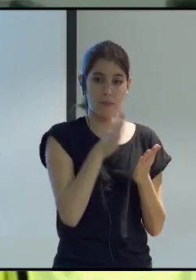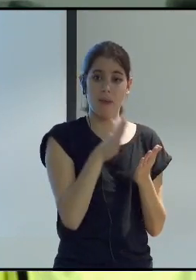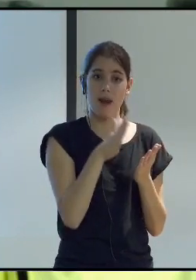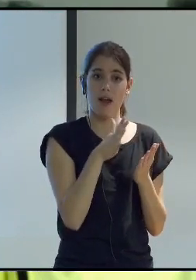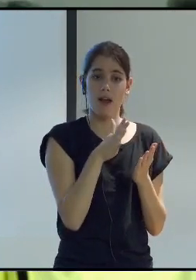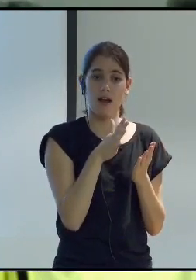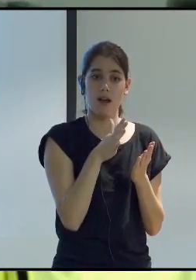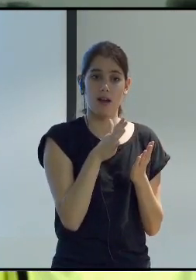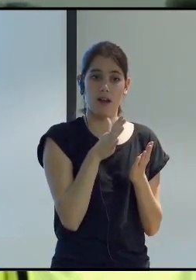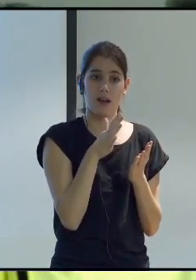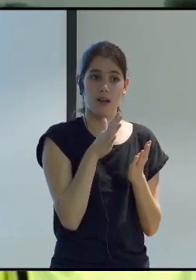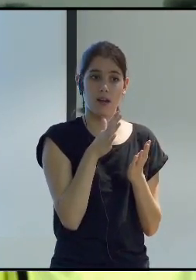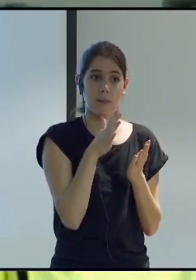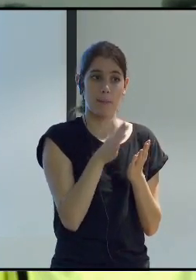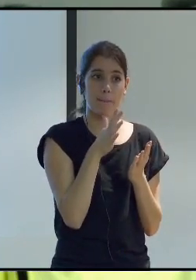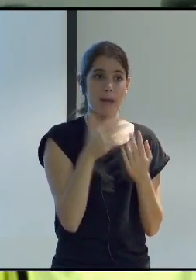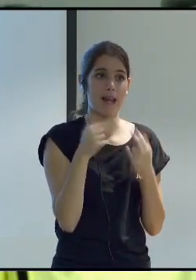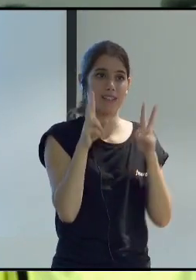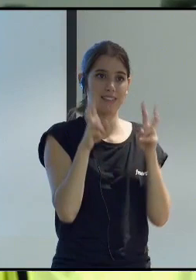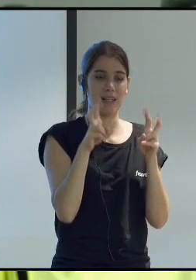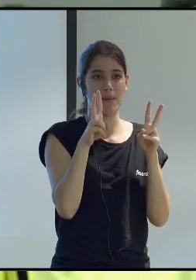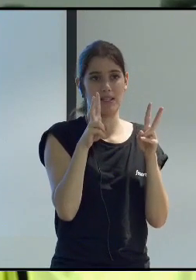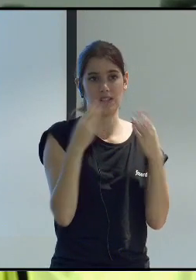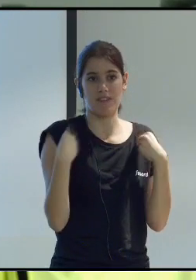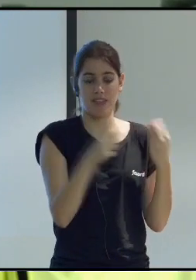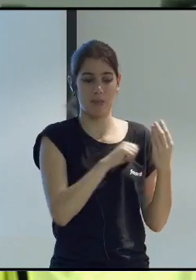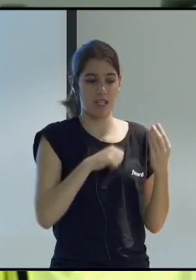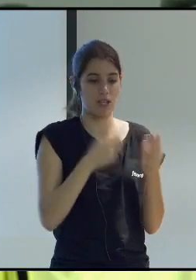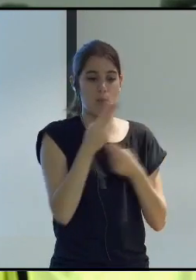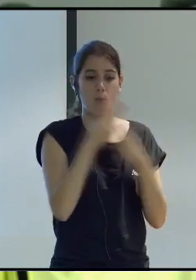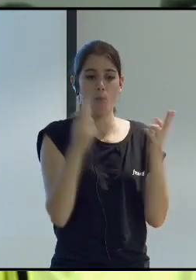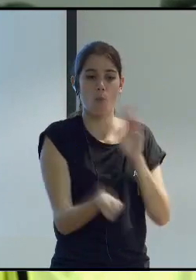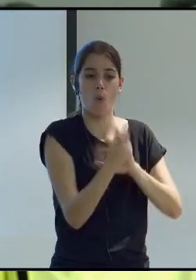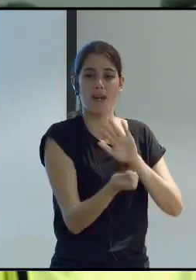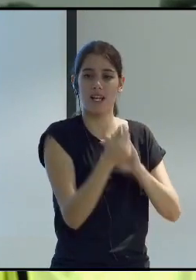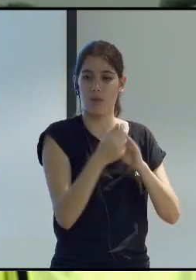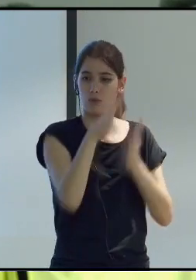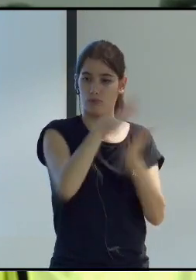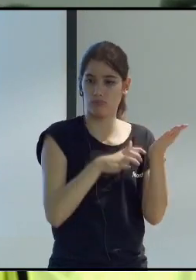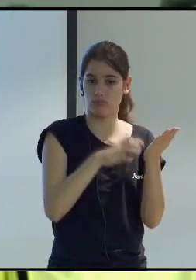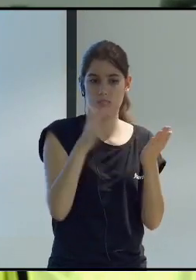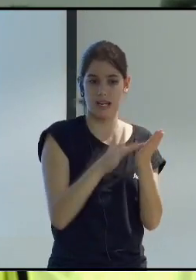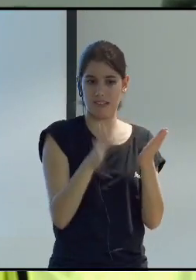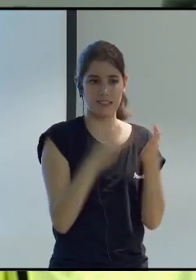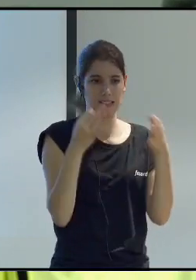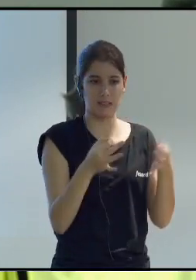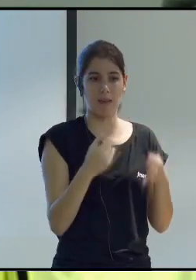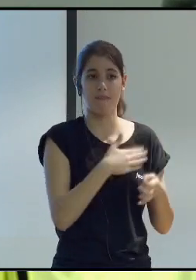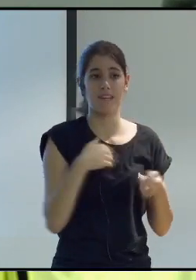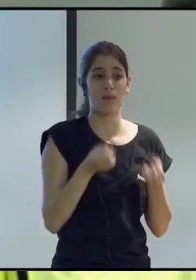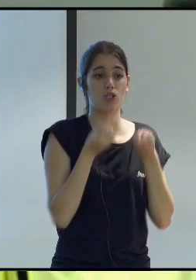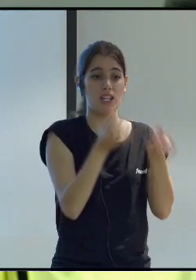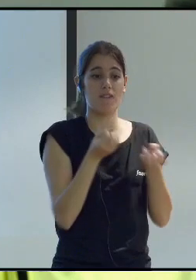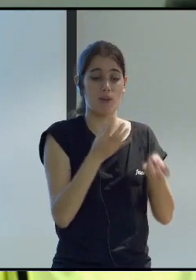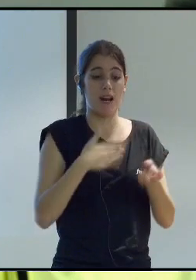living. We publish our newsletter and try to really inform our members about it. And